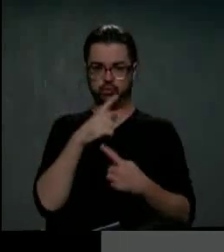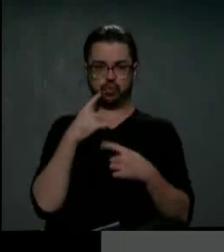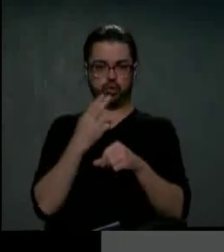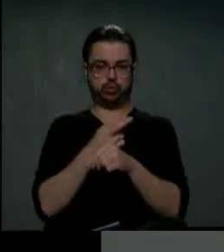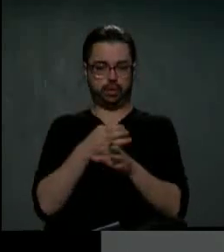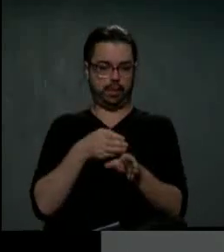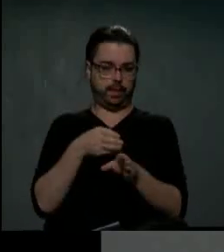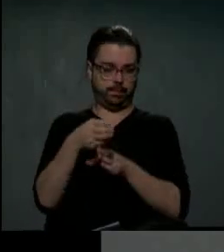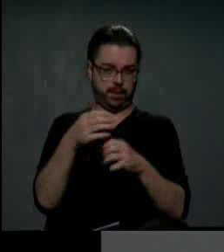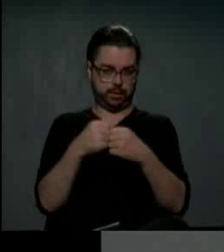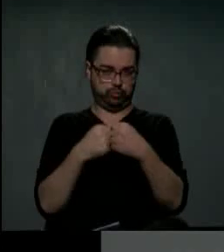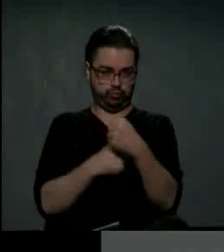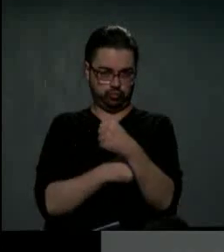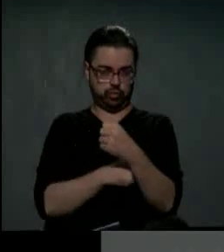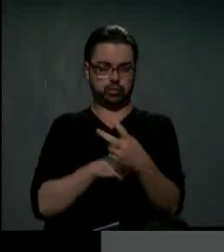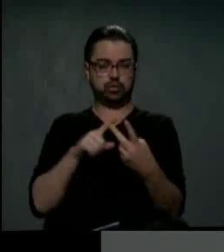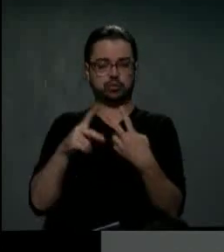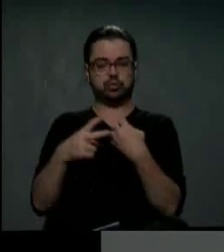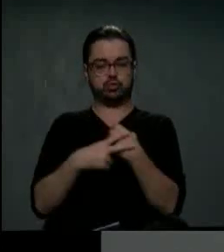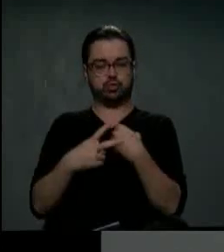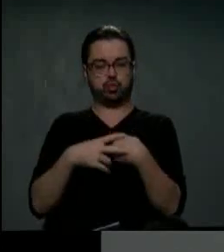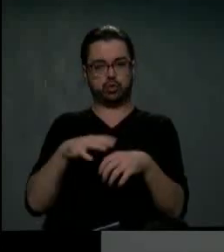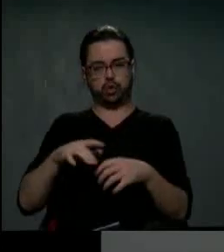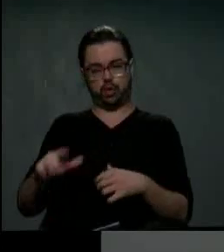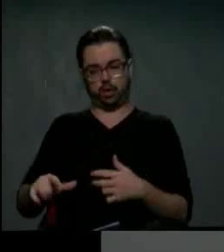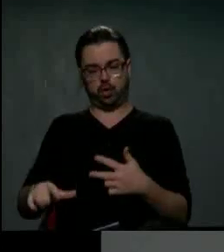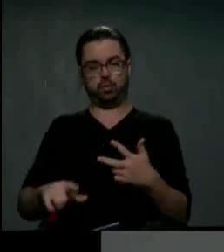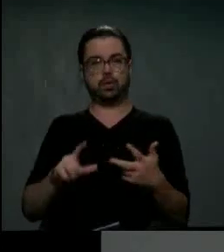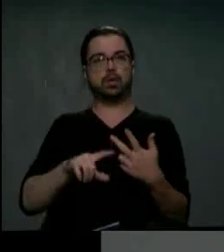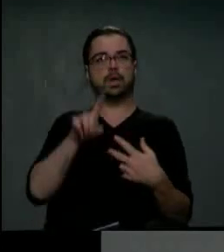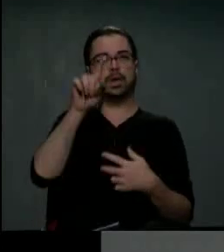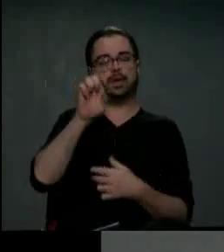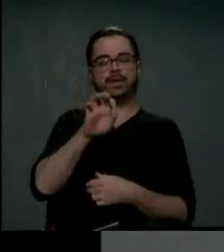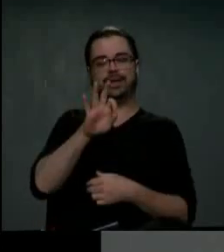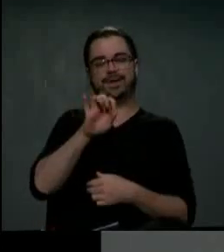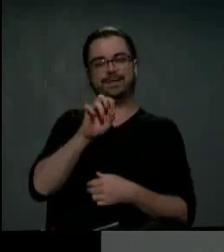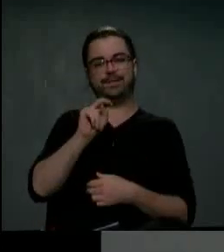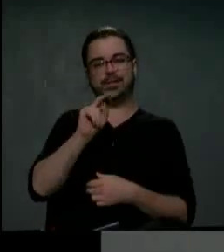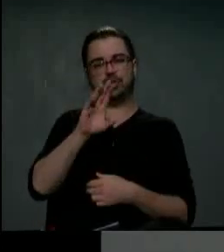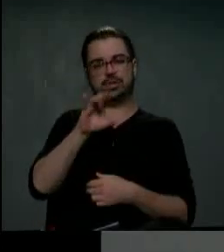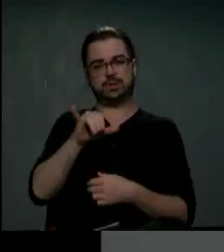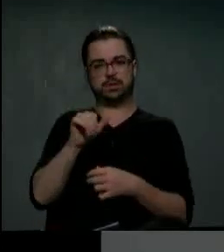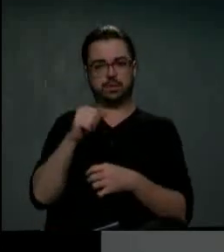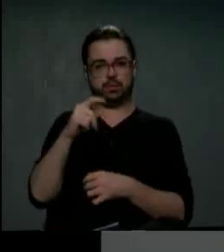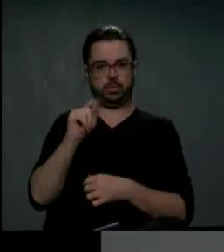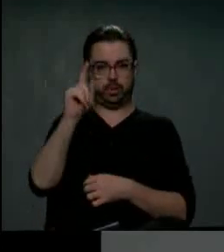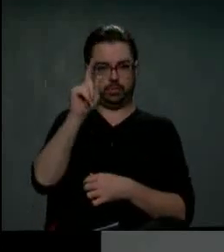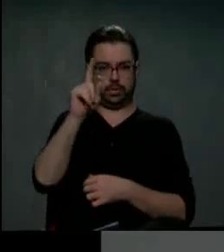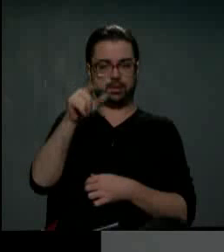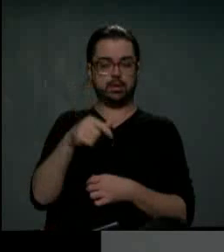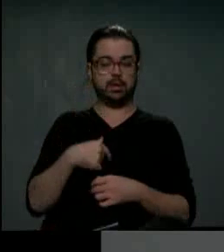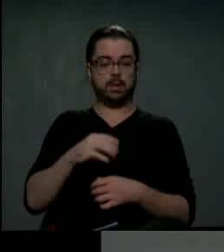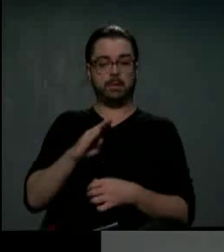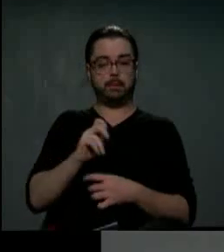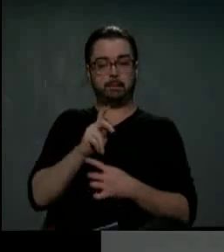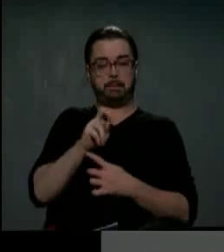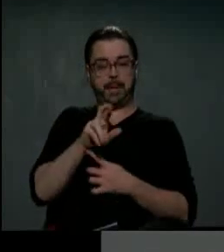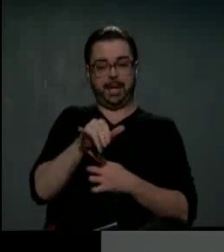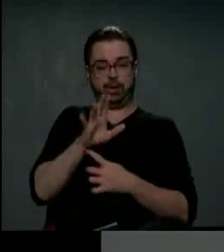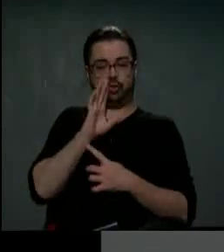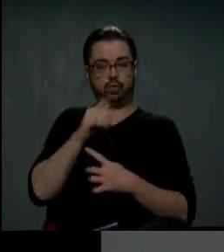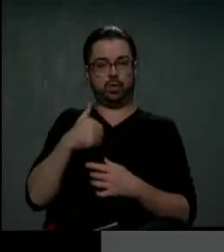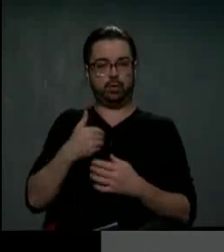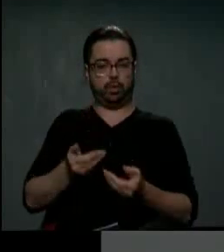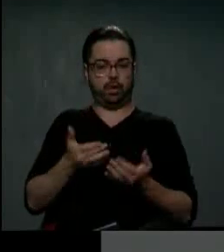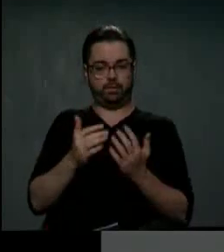storage on the lower level and an efficiency apartment upstairs. The bakery will offer limited seating inside as to not encourage prolonged